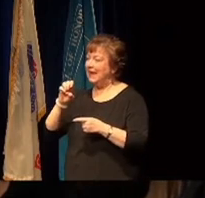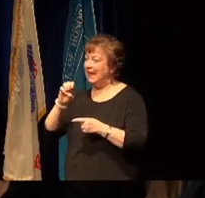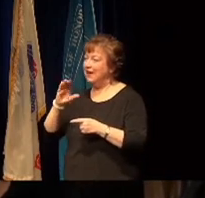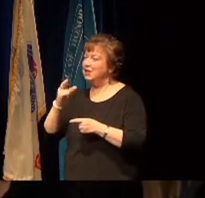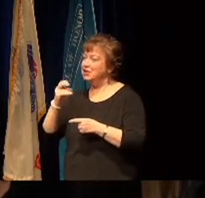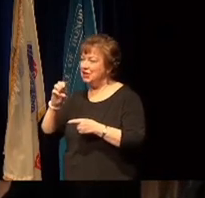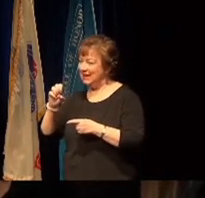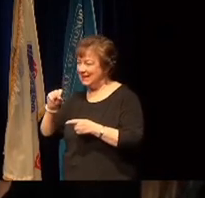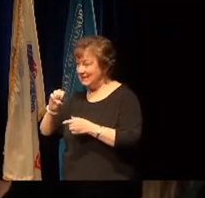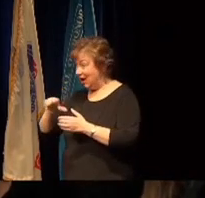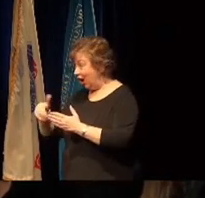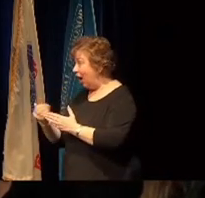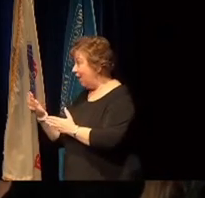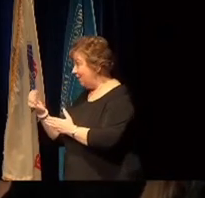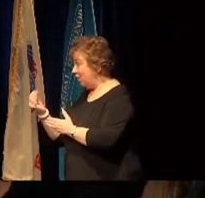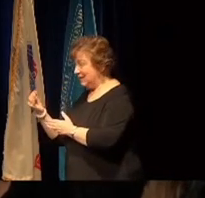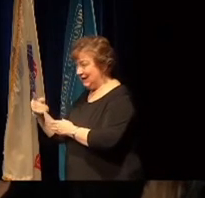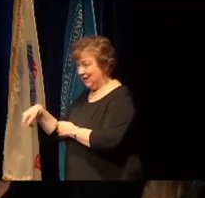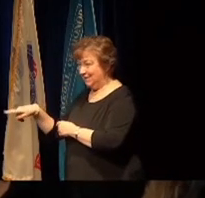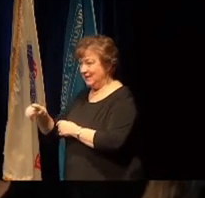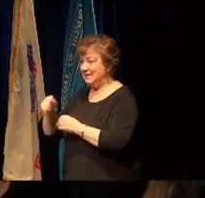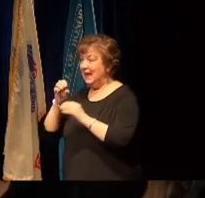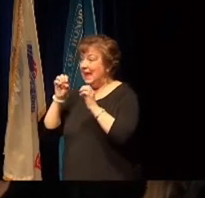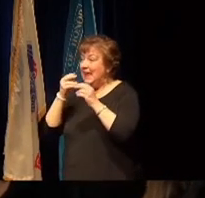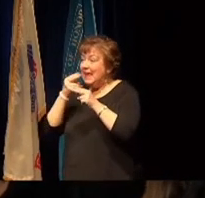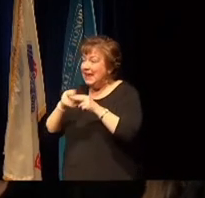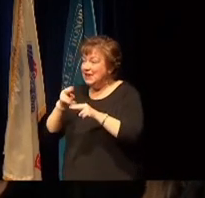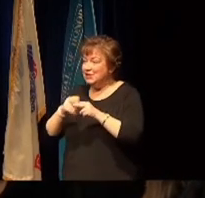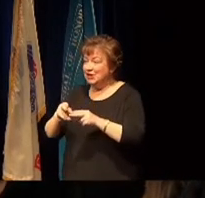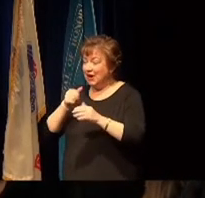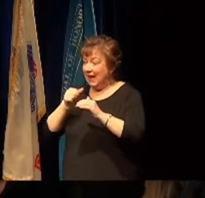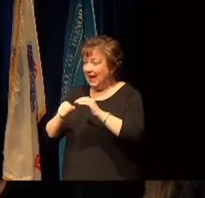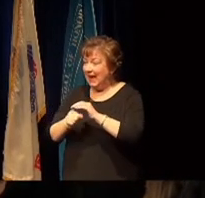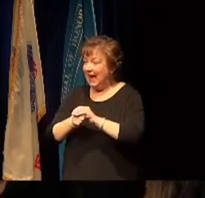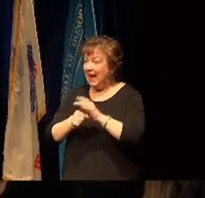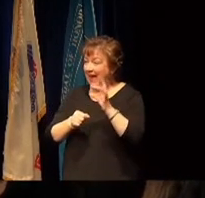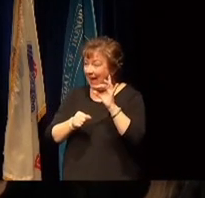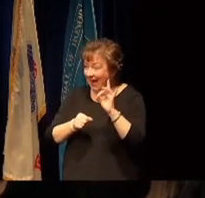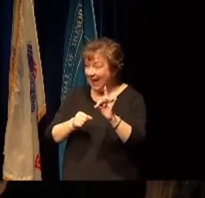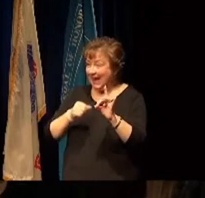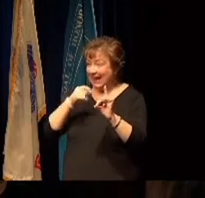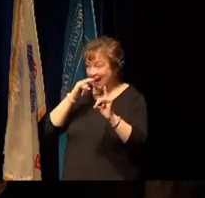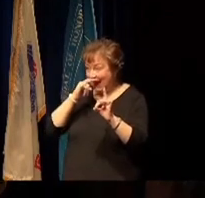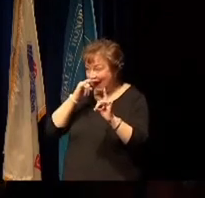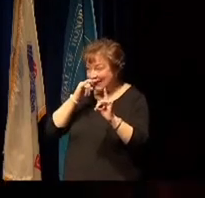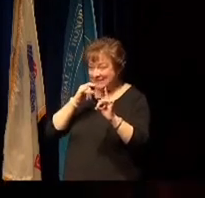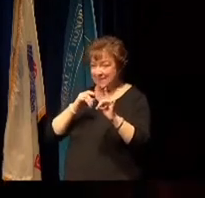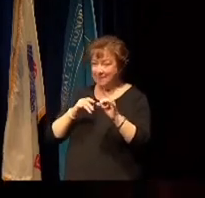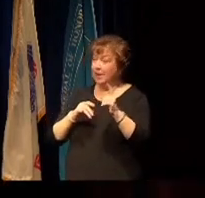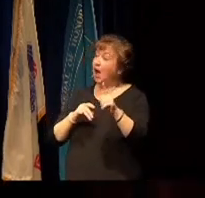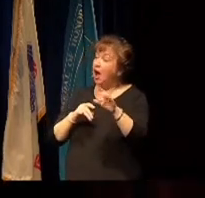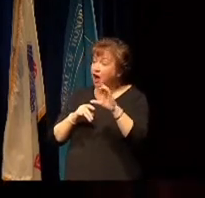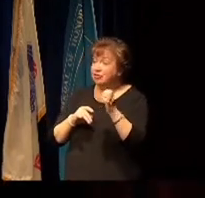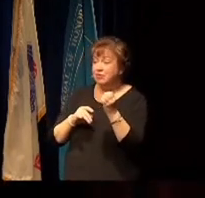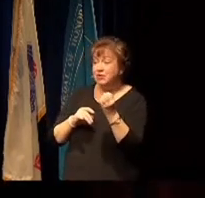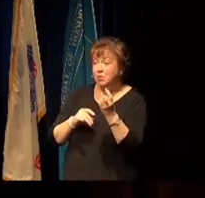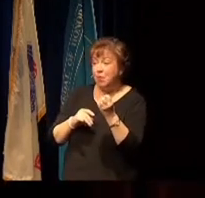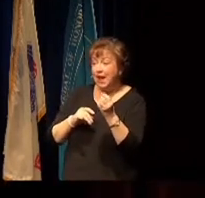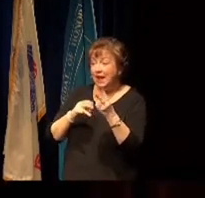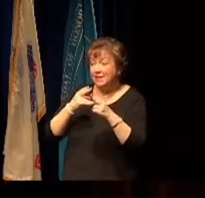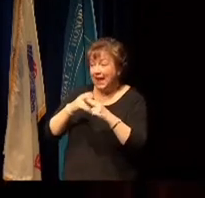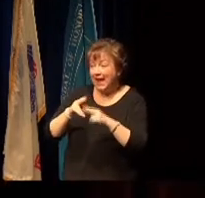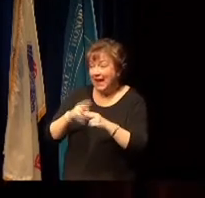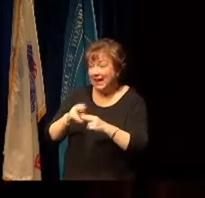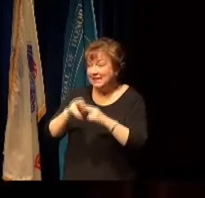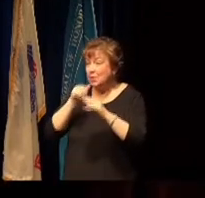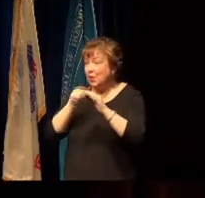Each Easter, he would hide 8 eggs per 14 grandchildren. So that's 112 Easter eggs hidden around